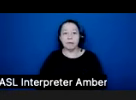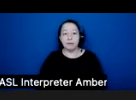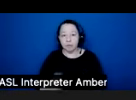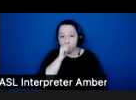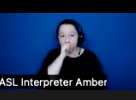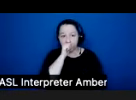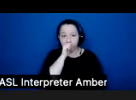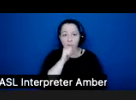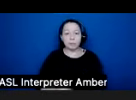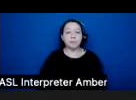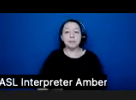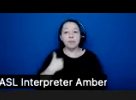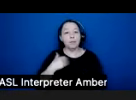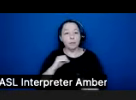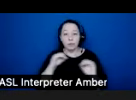They don't have privilege. Yep.